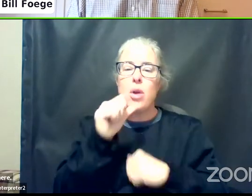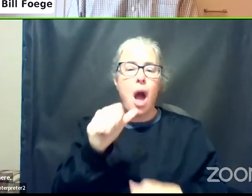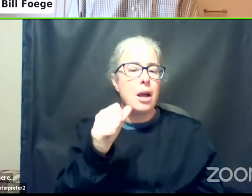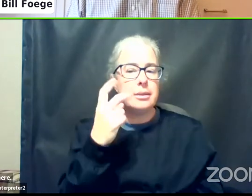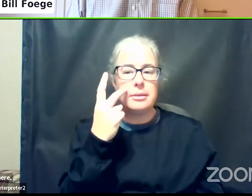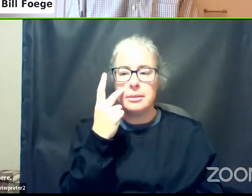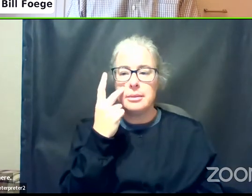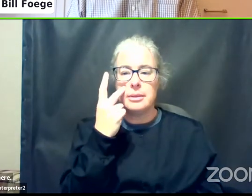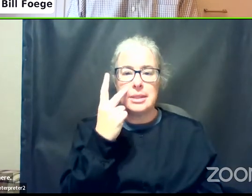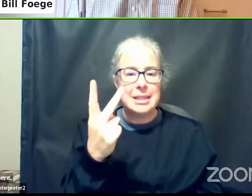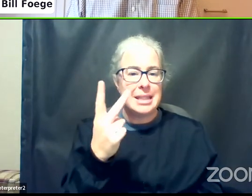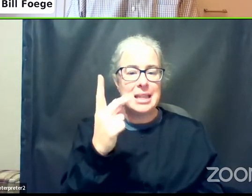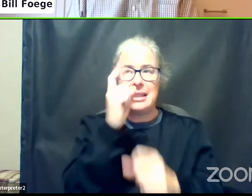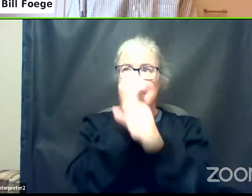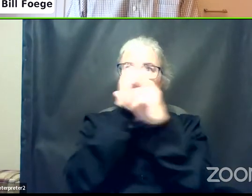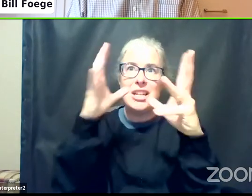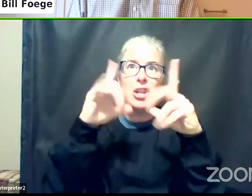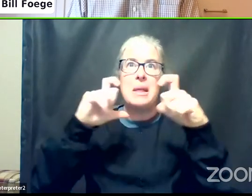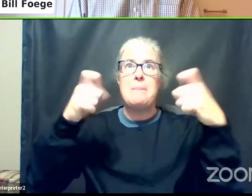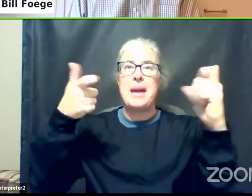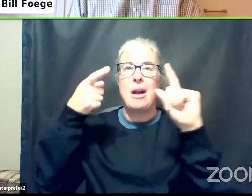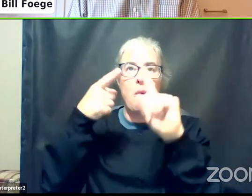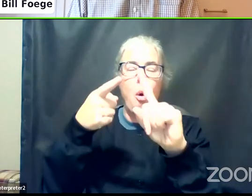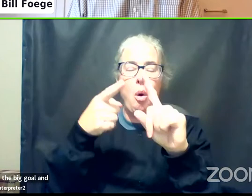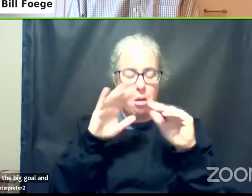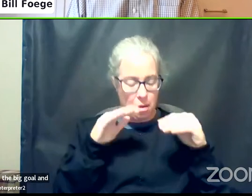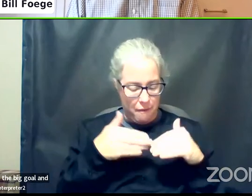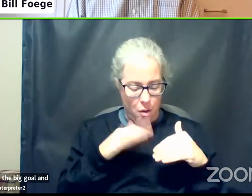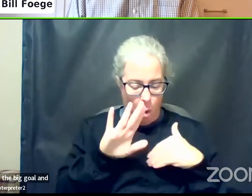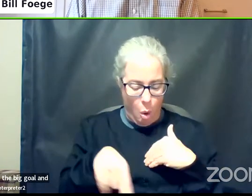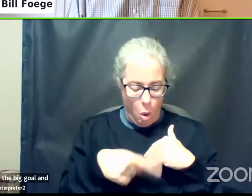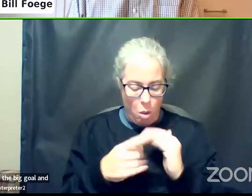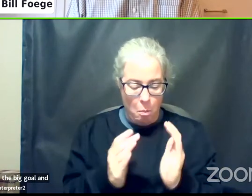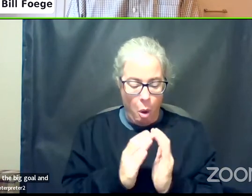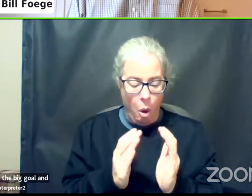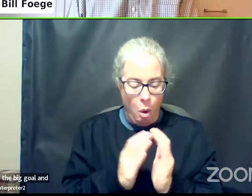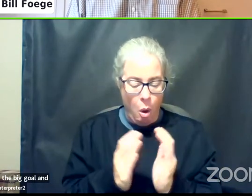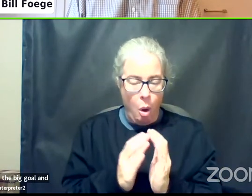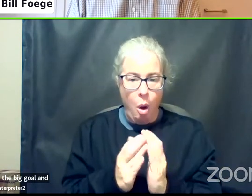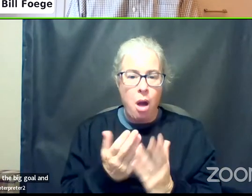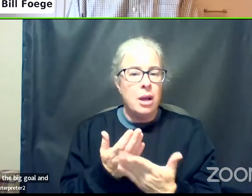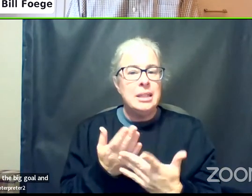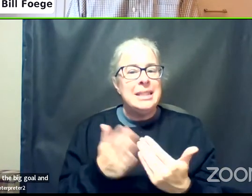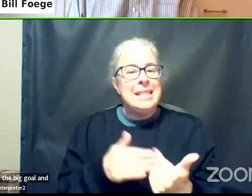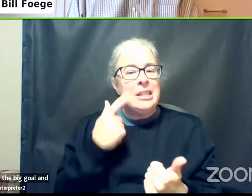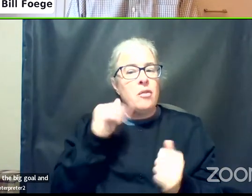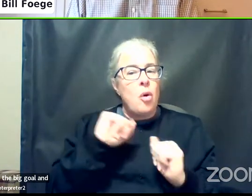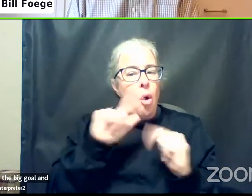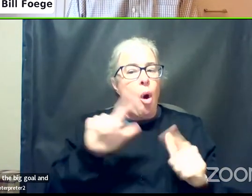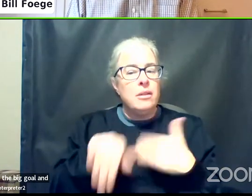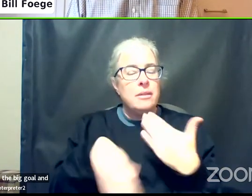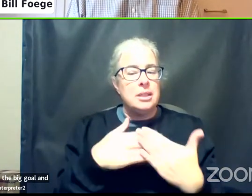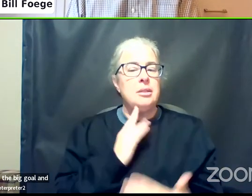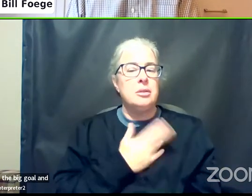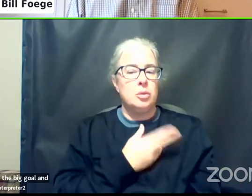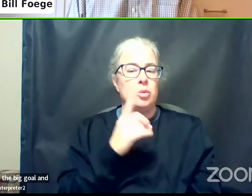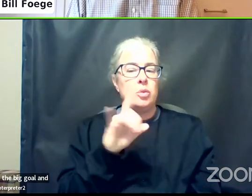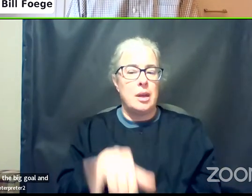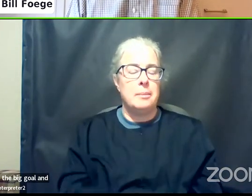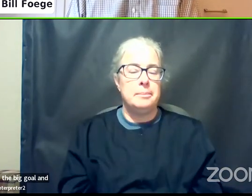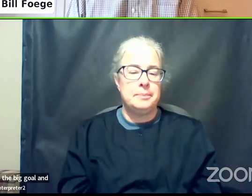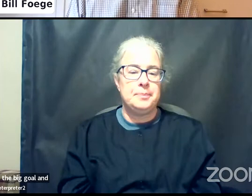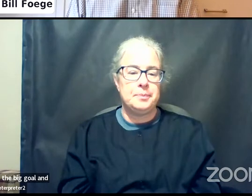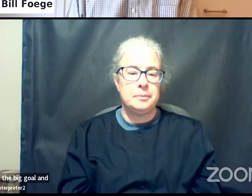seeing the vision of the big goal and concentrating on small things it's easier for all of us to do